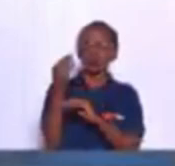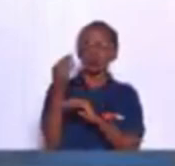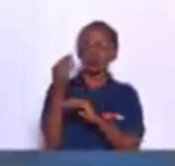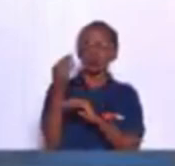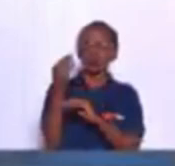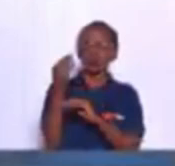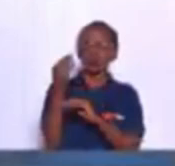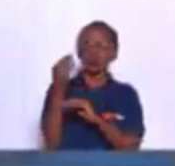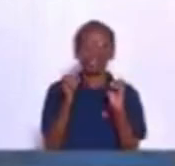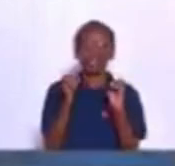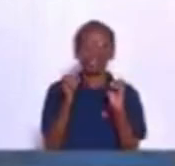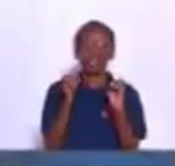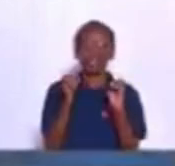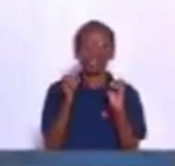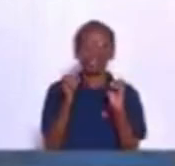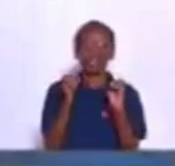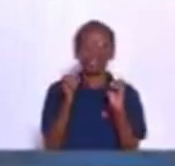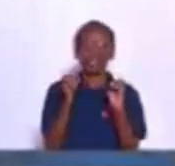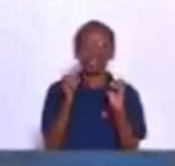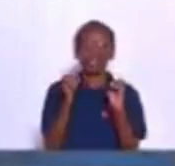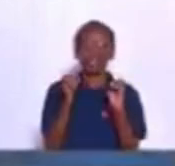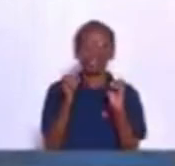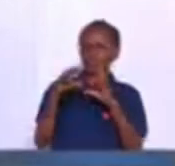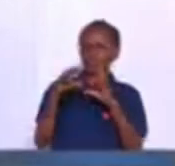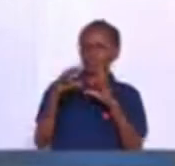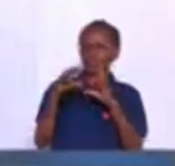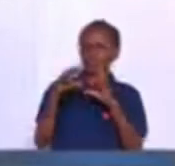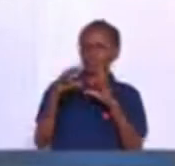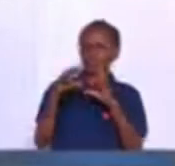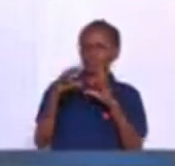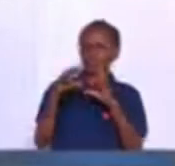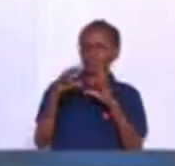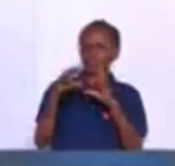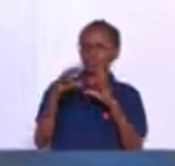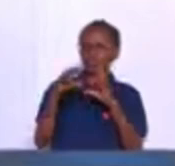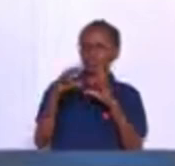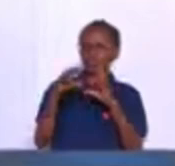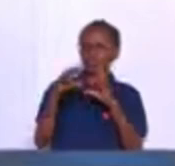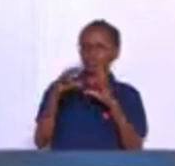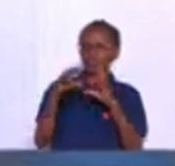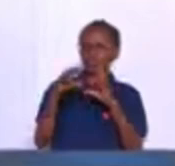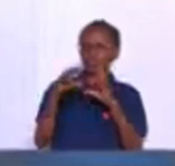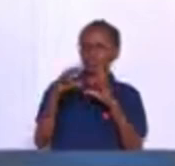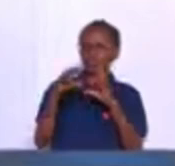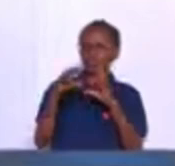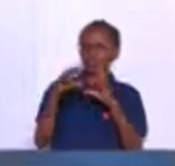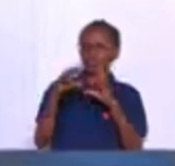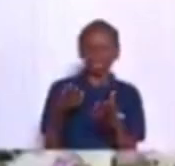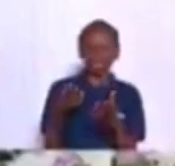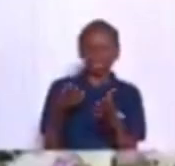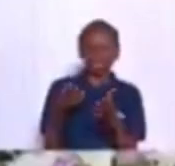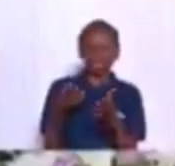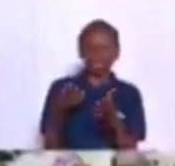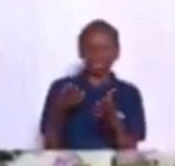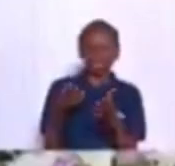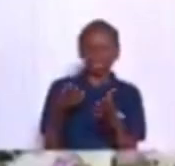Praying for the husband who does not go to church and is also cheating on her, in